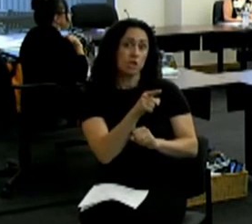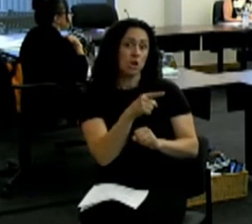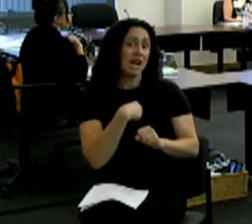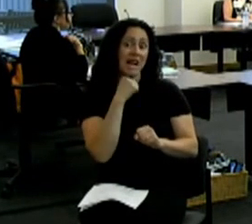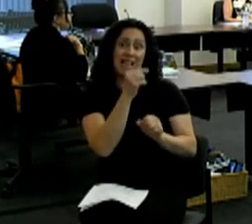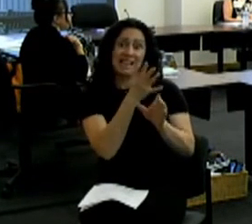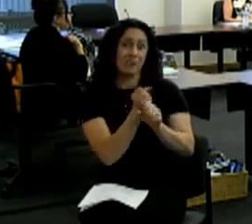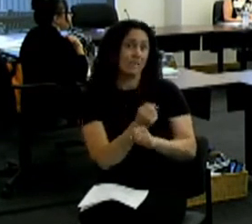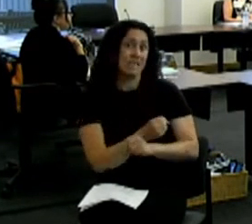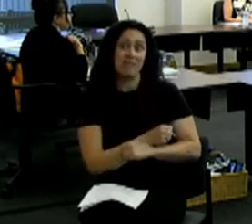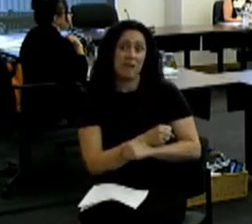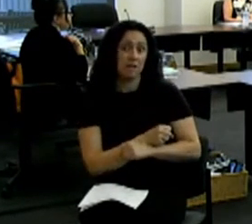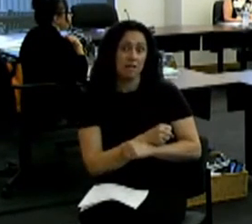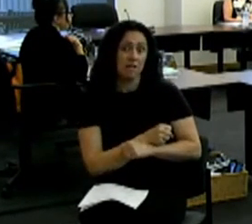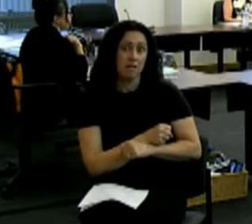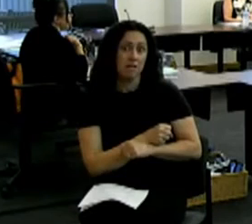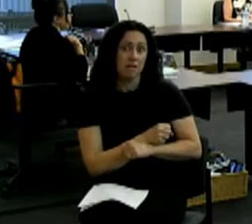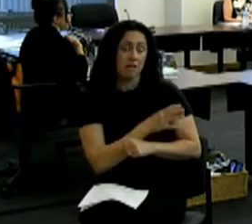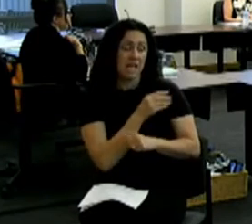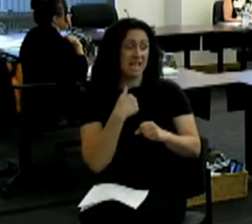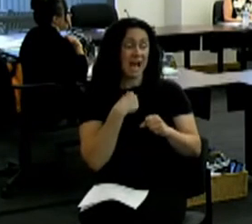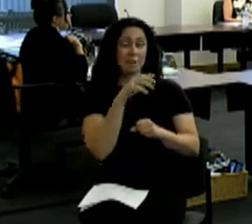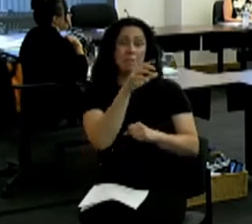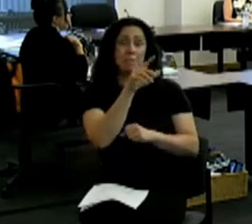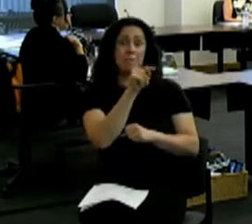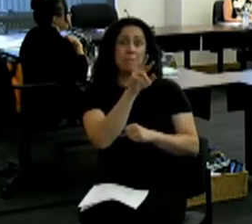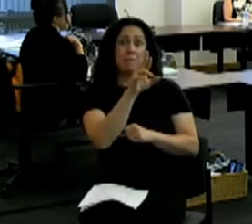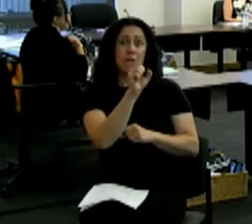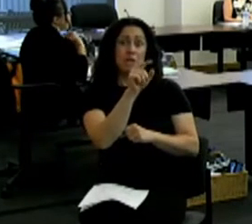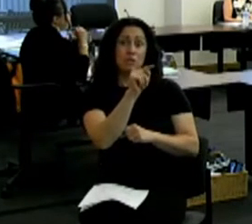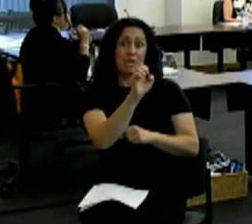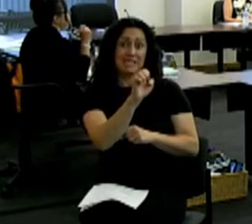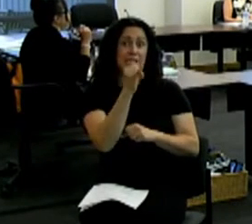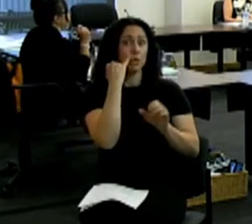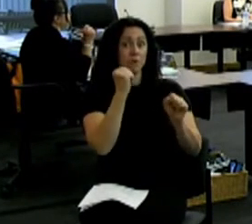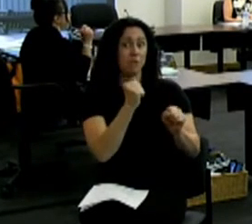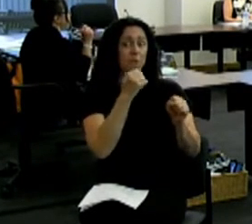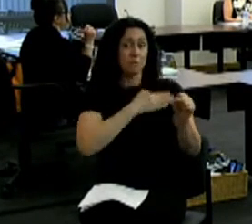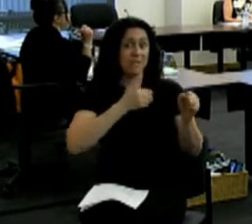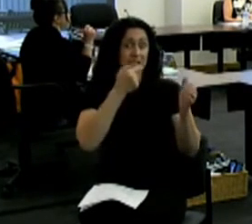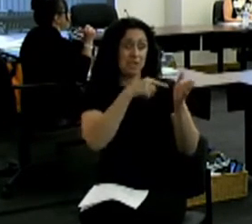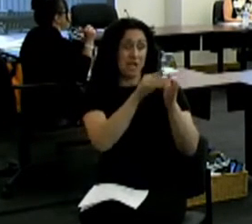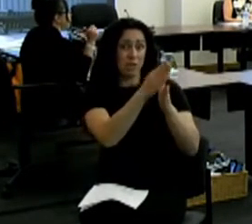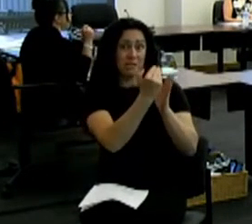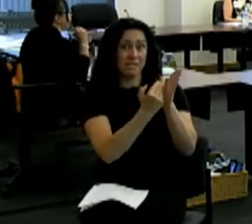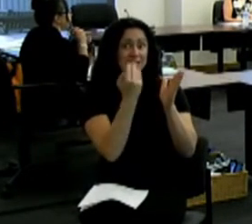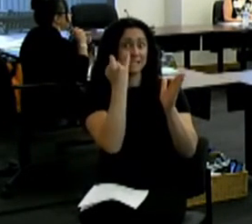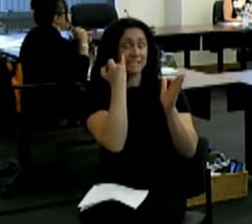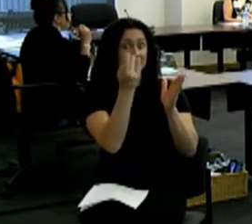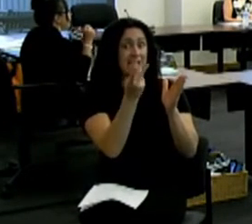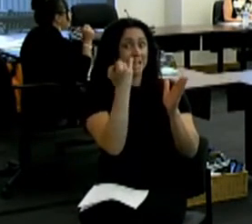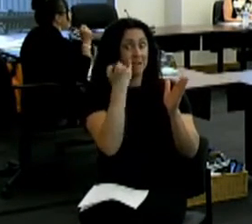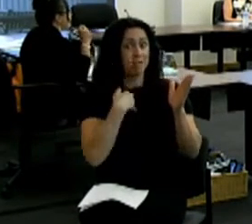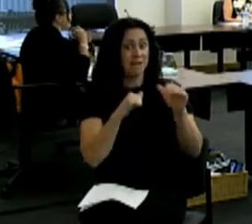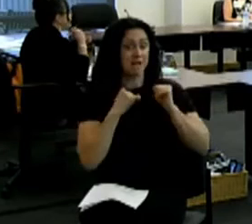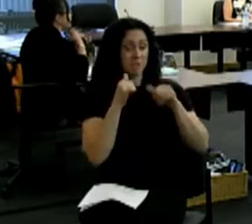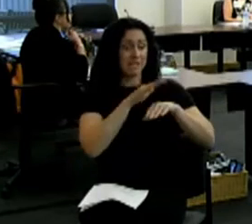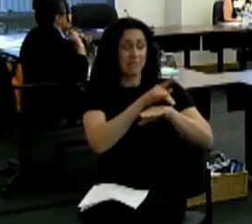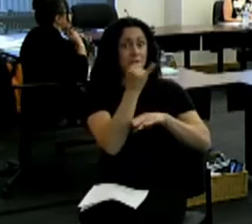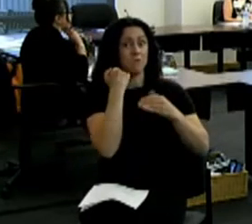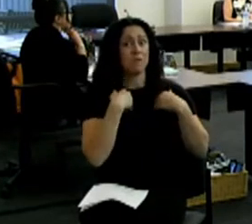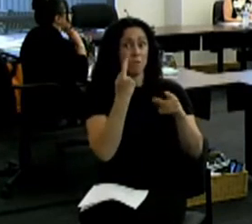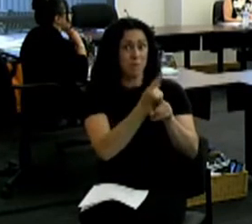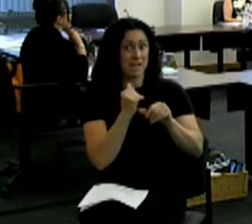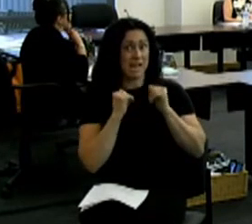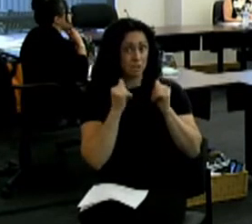I didn't receive it. And I'm a trustee. So if you could please check your list and see if my address is on there, if you have the right